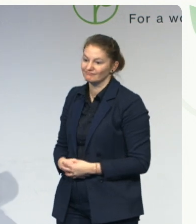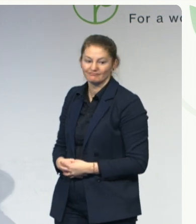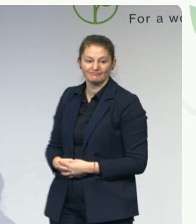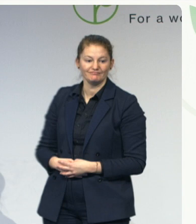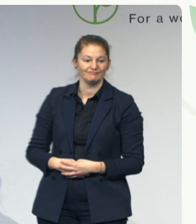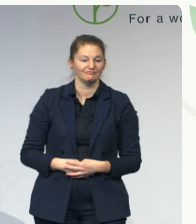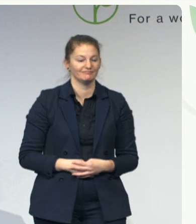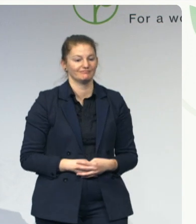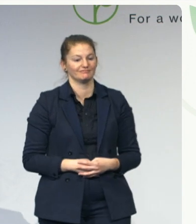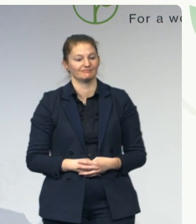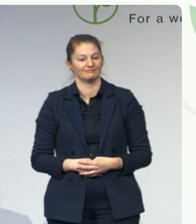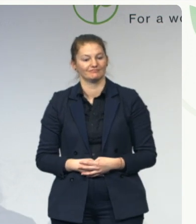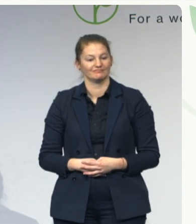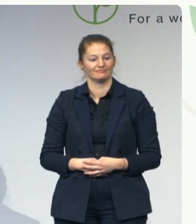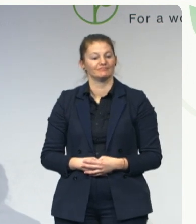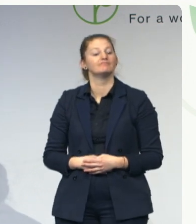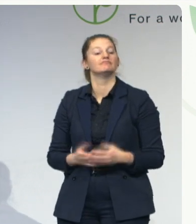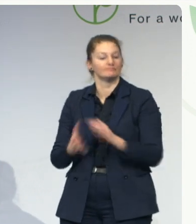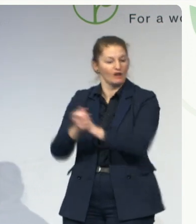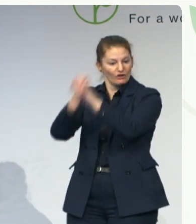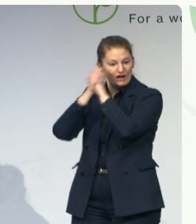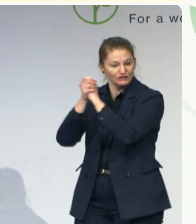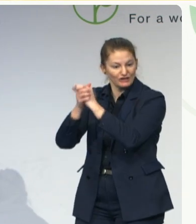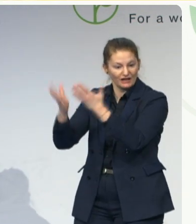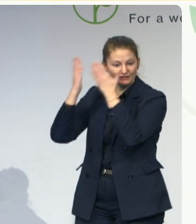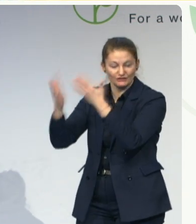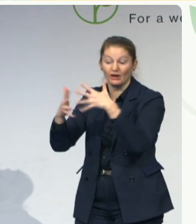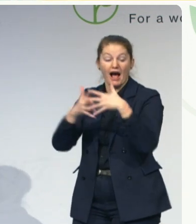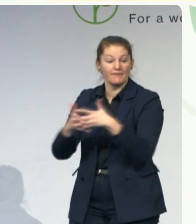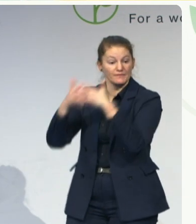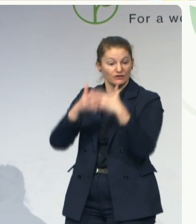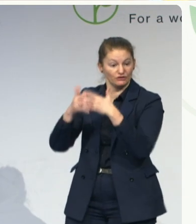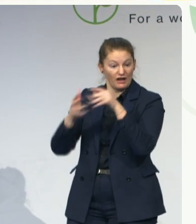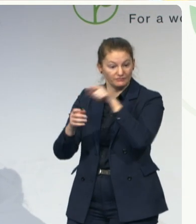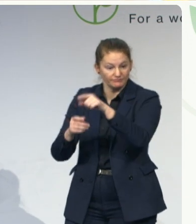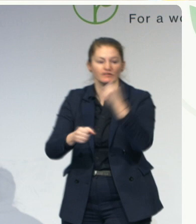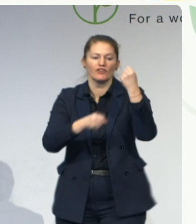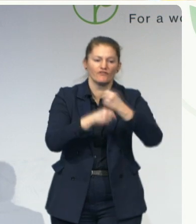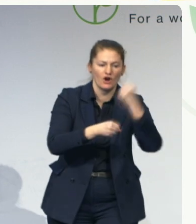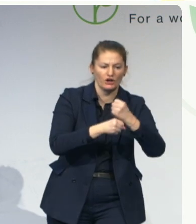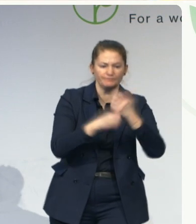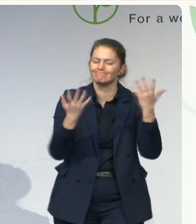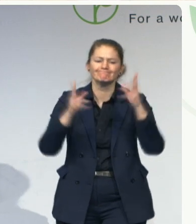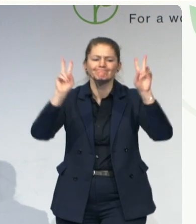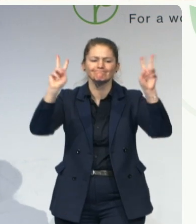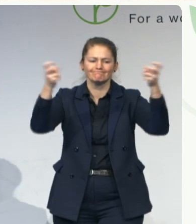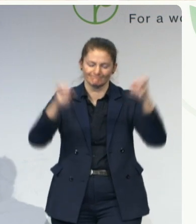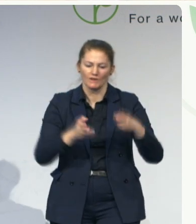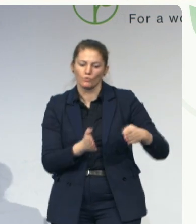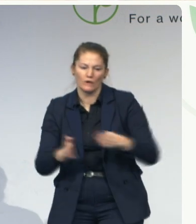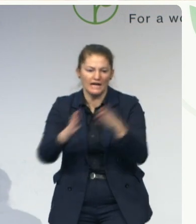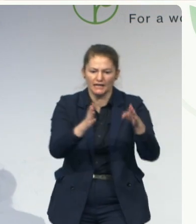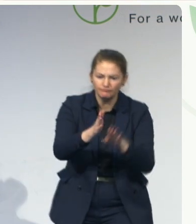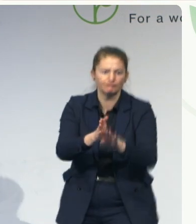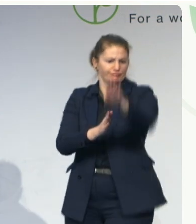Congratulations to the US Department of Labor and their Pathways to Careers program. The program aims to increase retention,